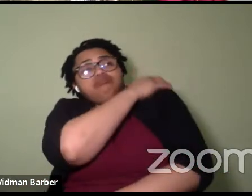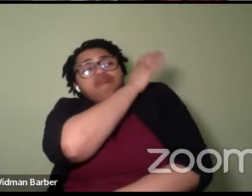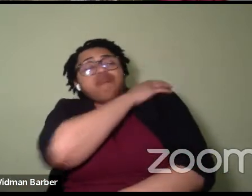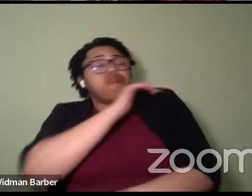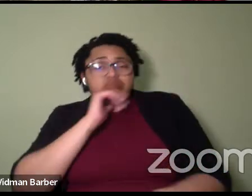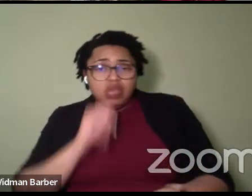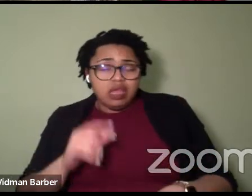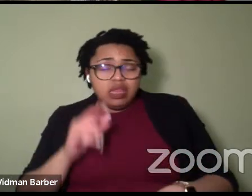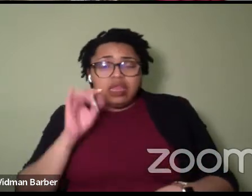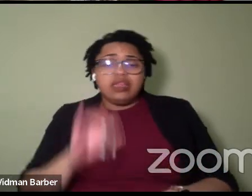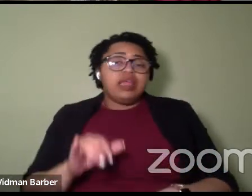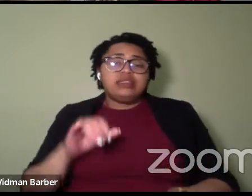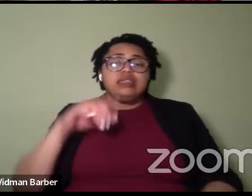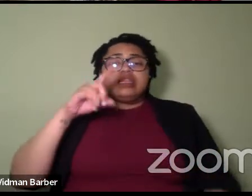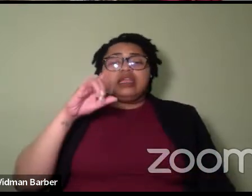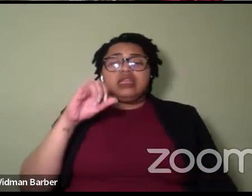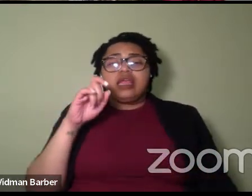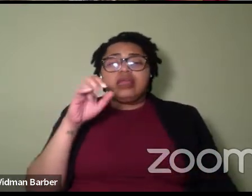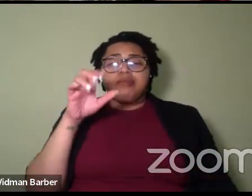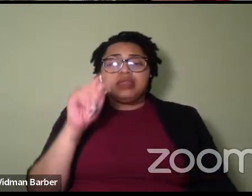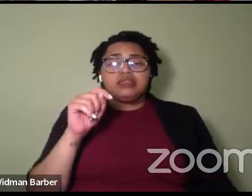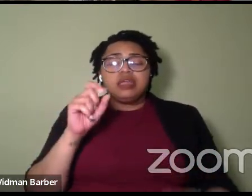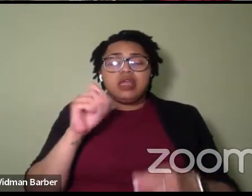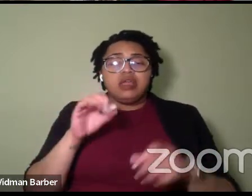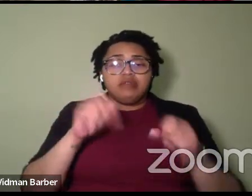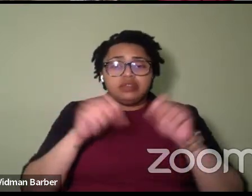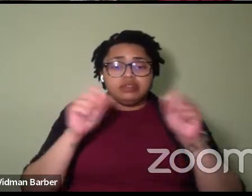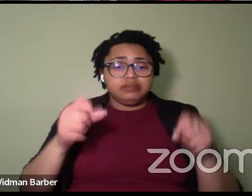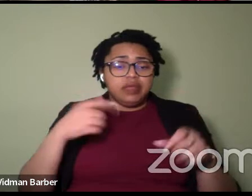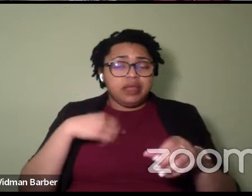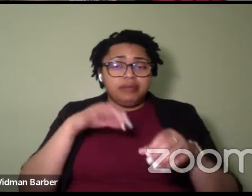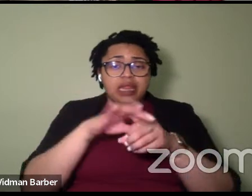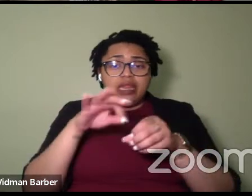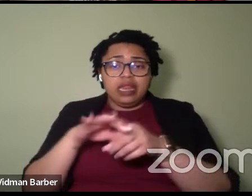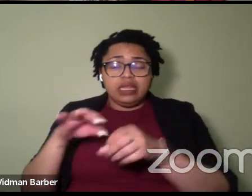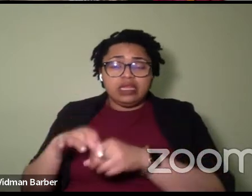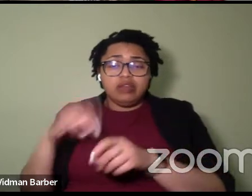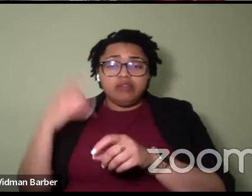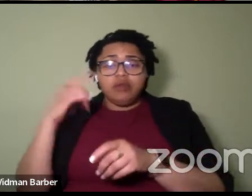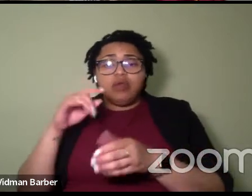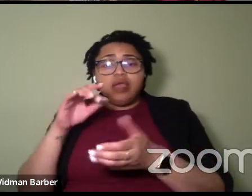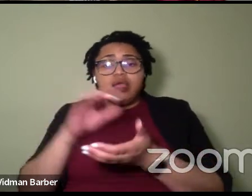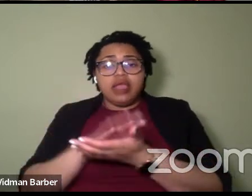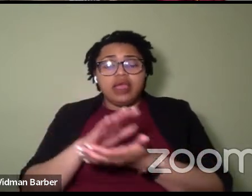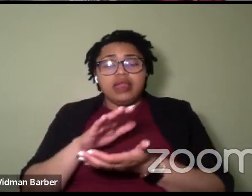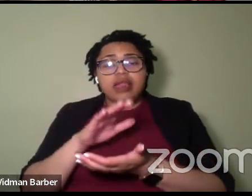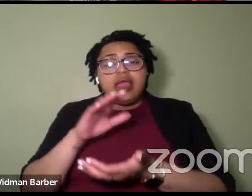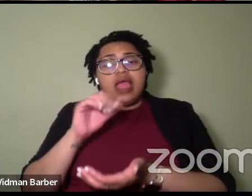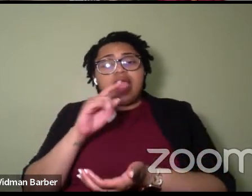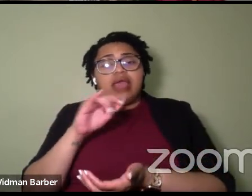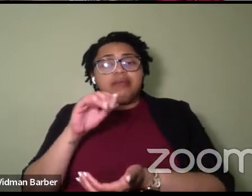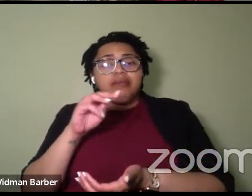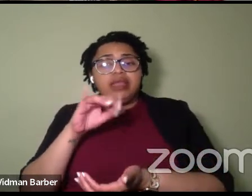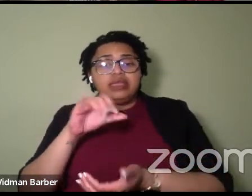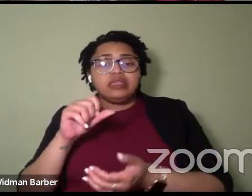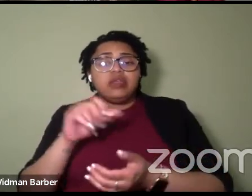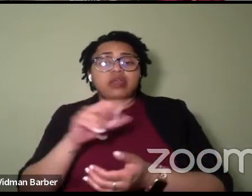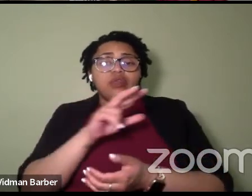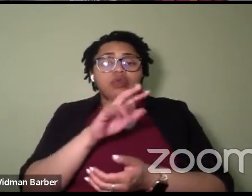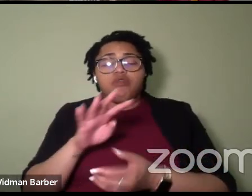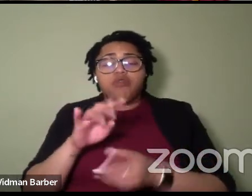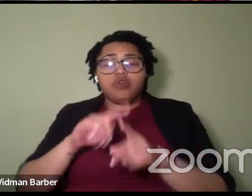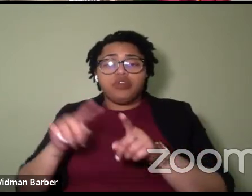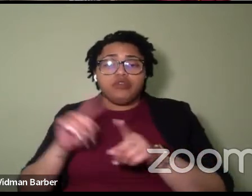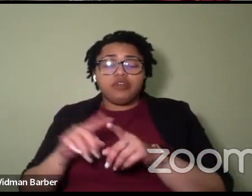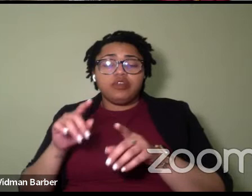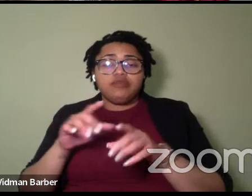system, right? So I've been elected to academies in 3 or 4 different disciplines because I've had to conquer that many disciplines and do mentoring and